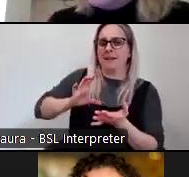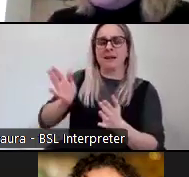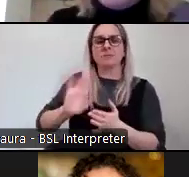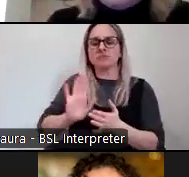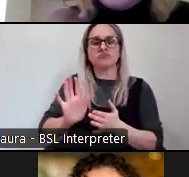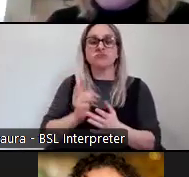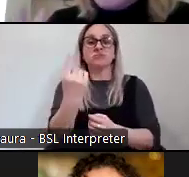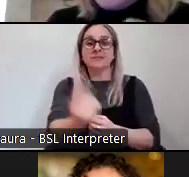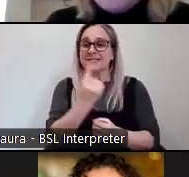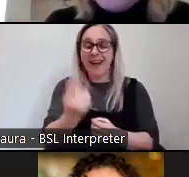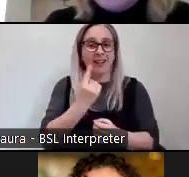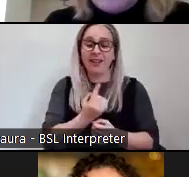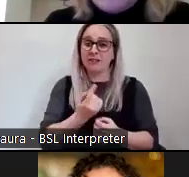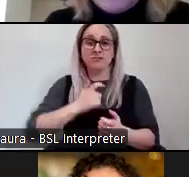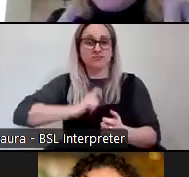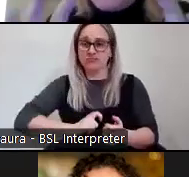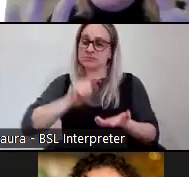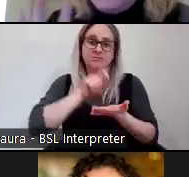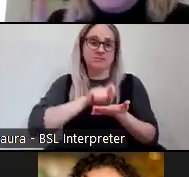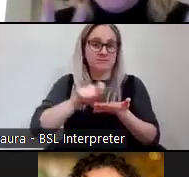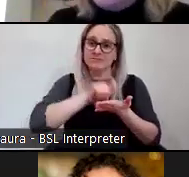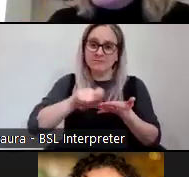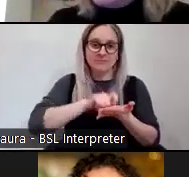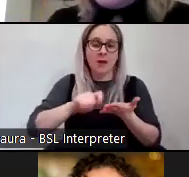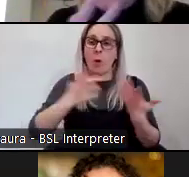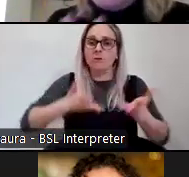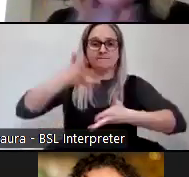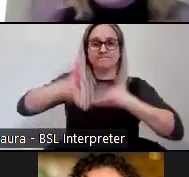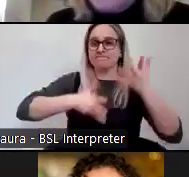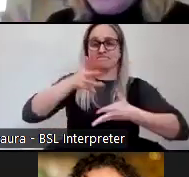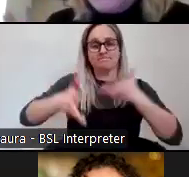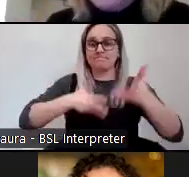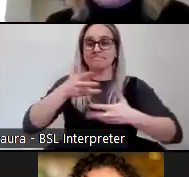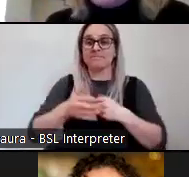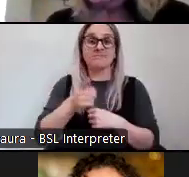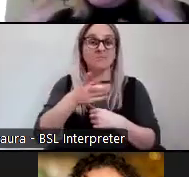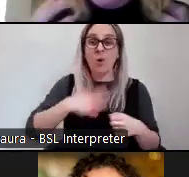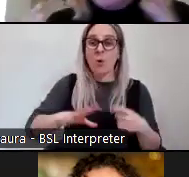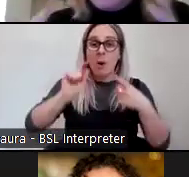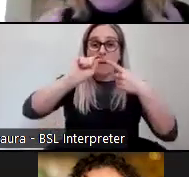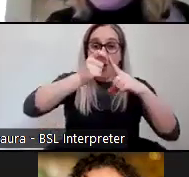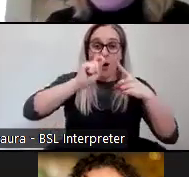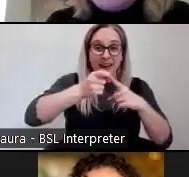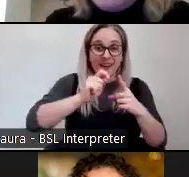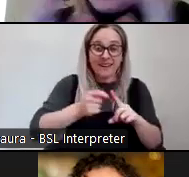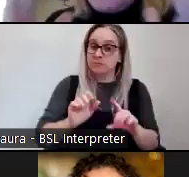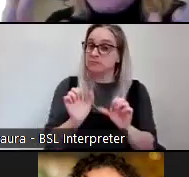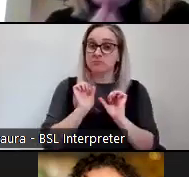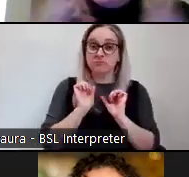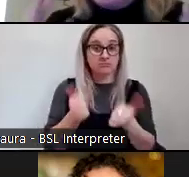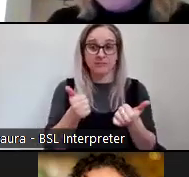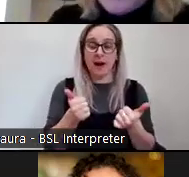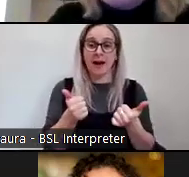prose. If you want to submit your application in bullet points, that's fine. We're not looking, as I say, for